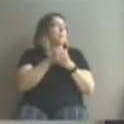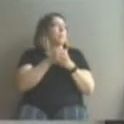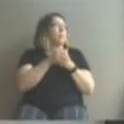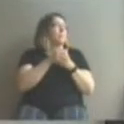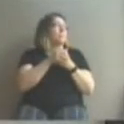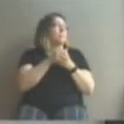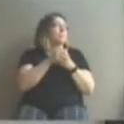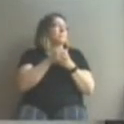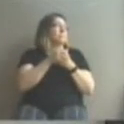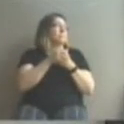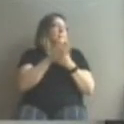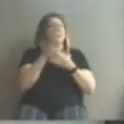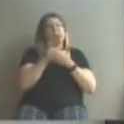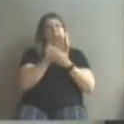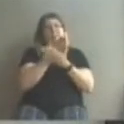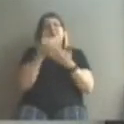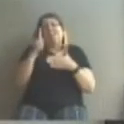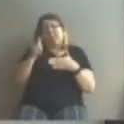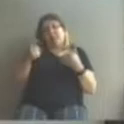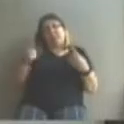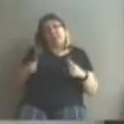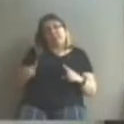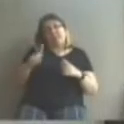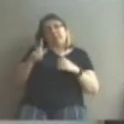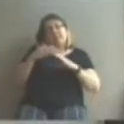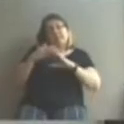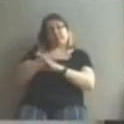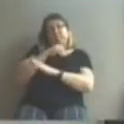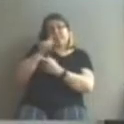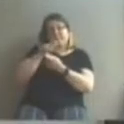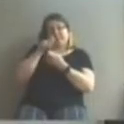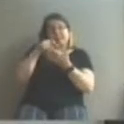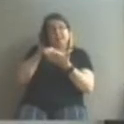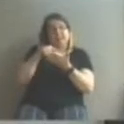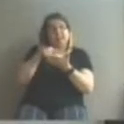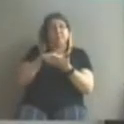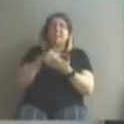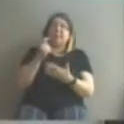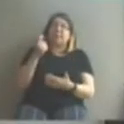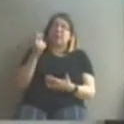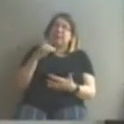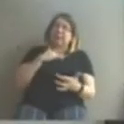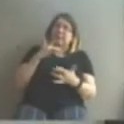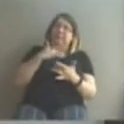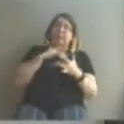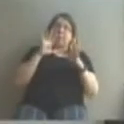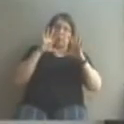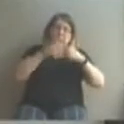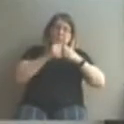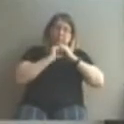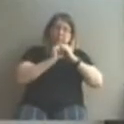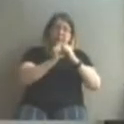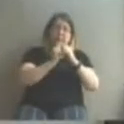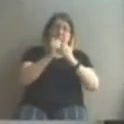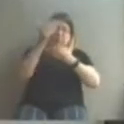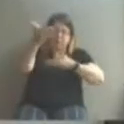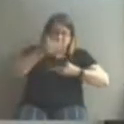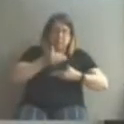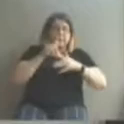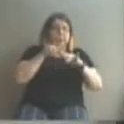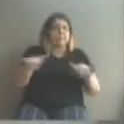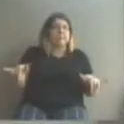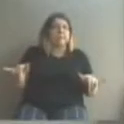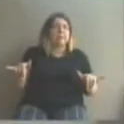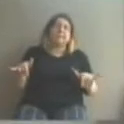discovered tonight, there are certain things that have to happen by a particular deadline. I found it a bit disconcerting that things were grouped together and all came to us at once.